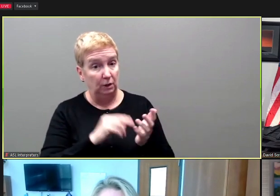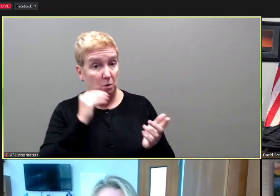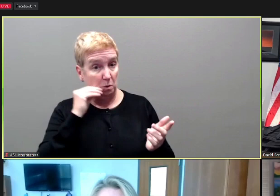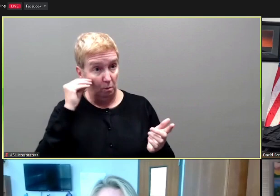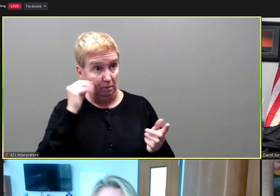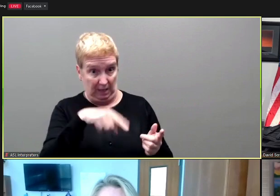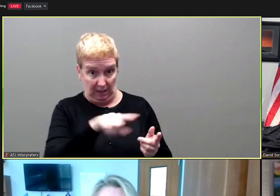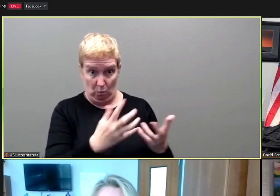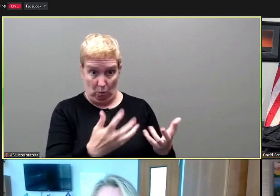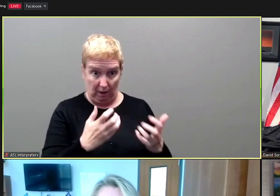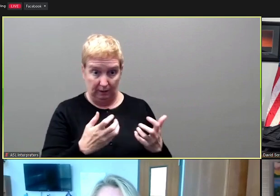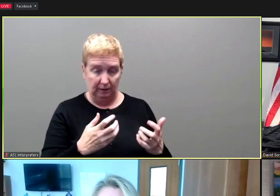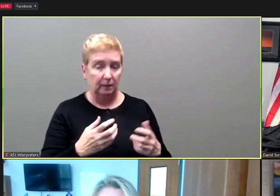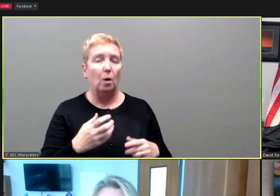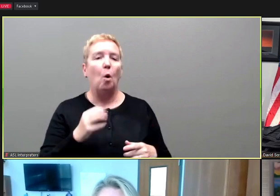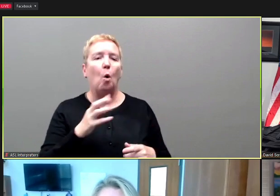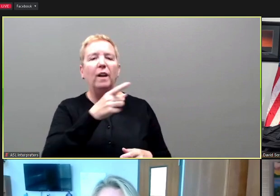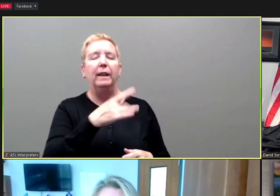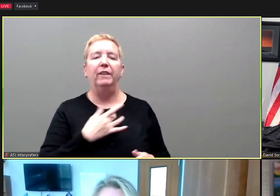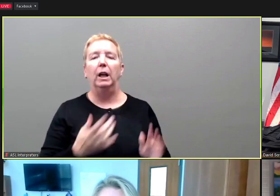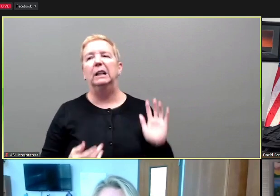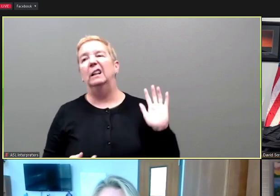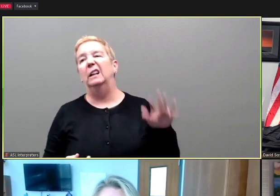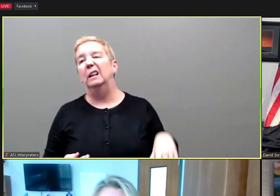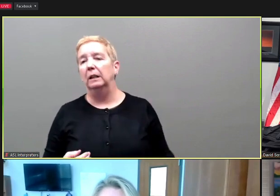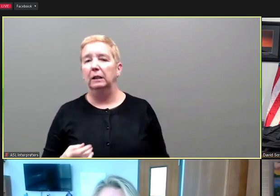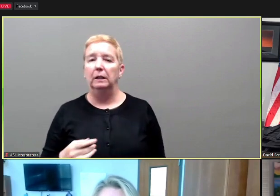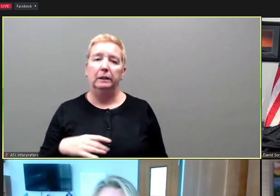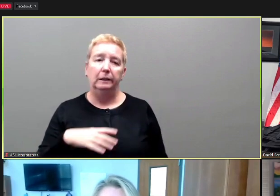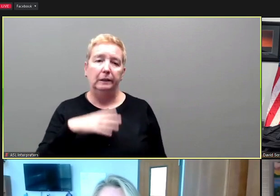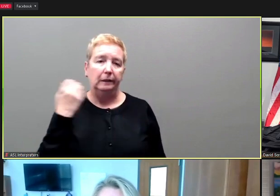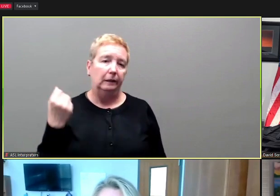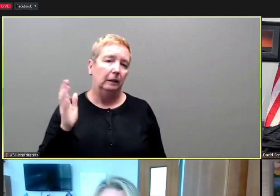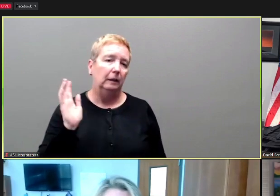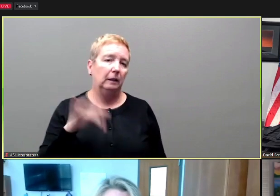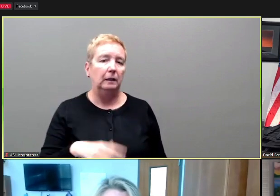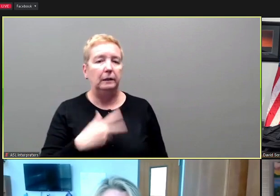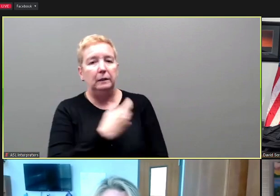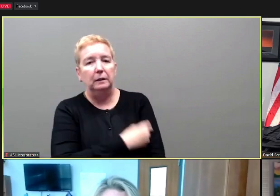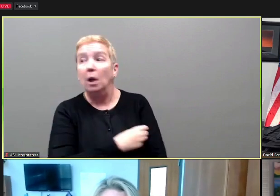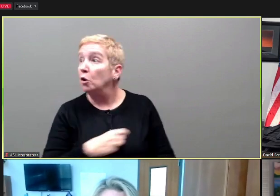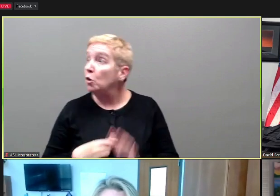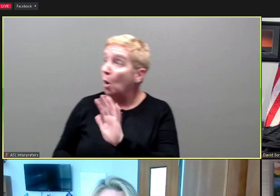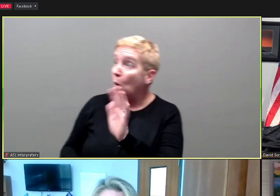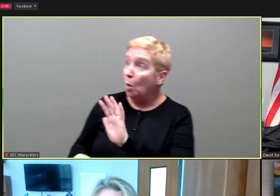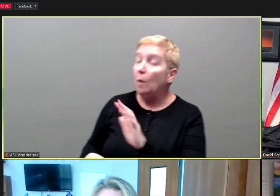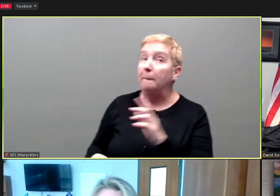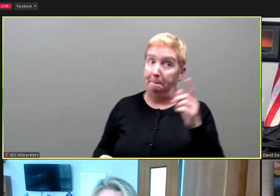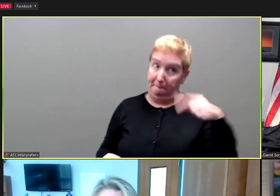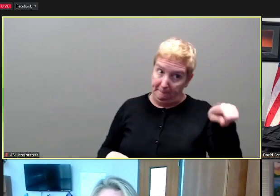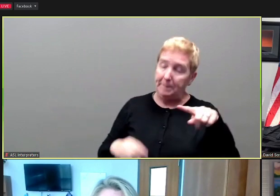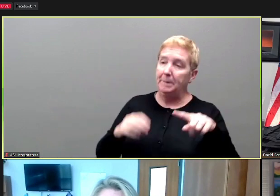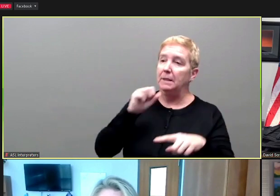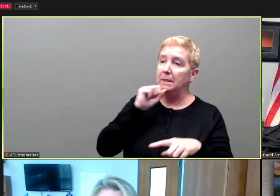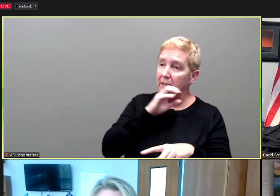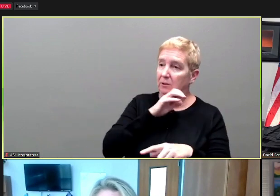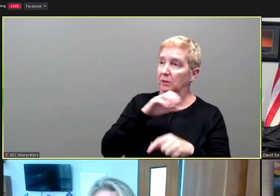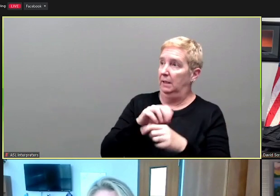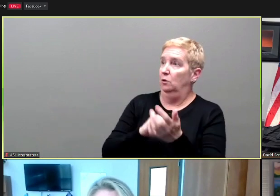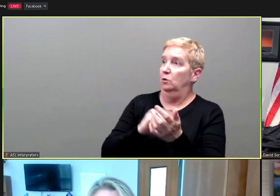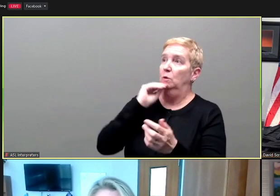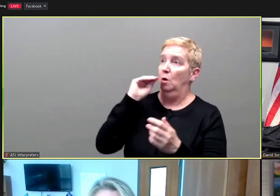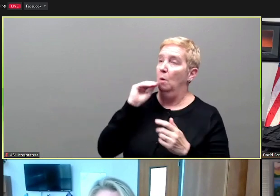high, Katrina, or are they kind of bored with the whole vaccine routine? No, this population is typically excited